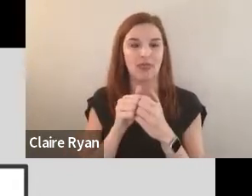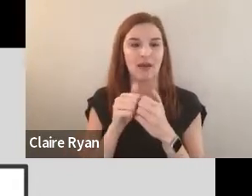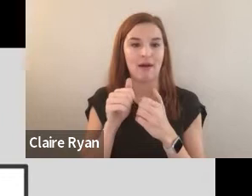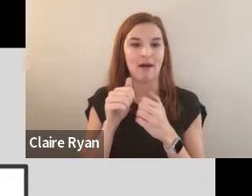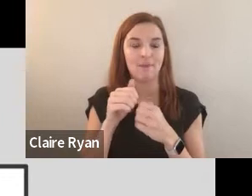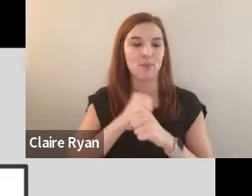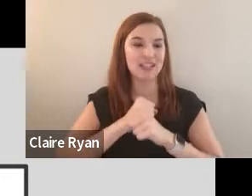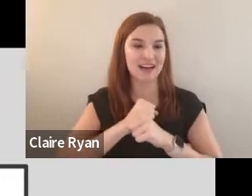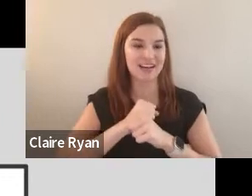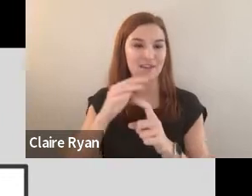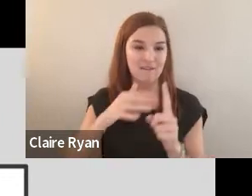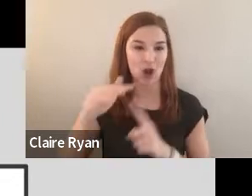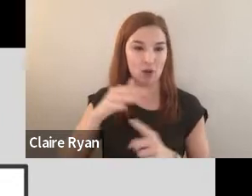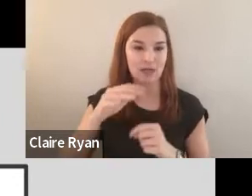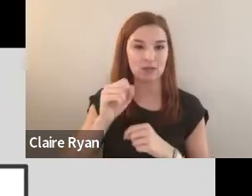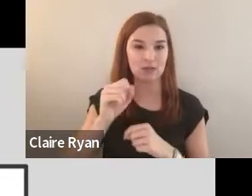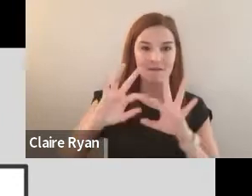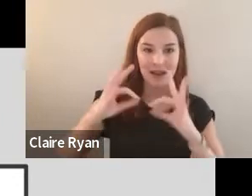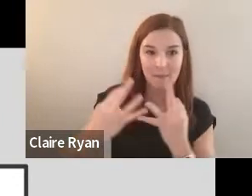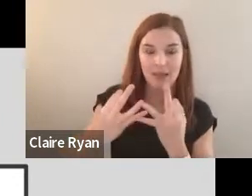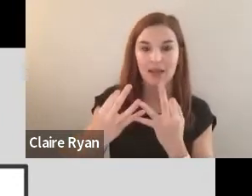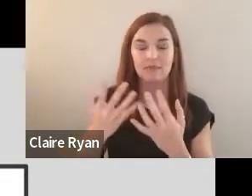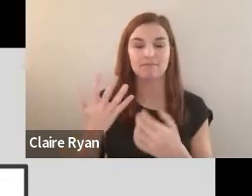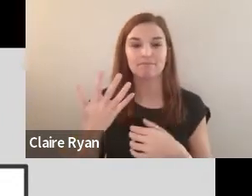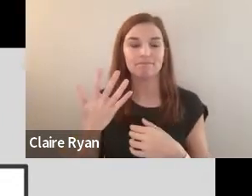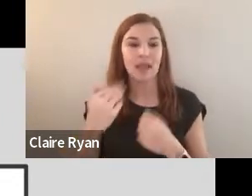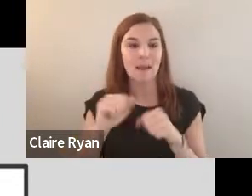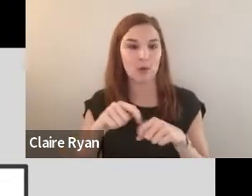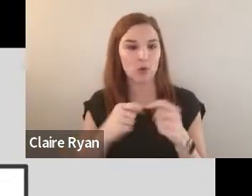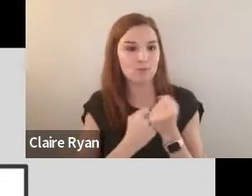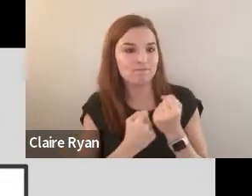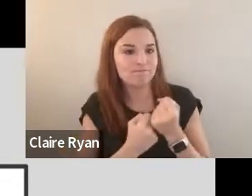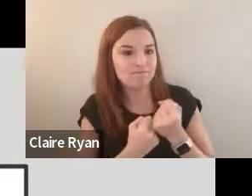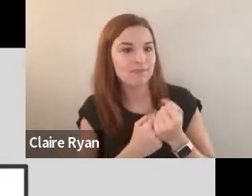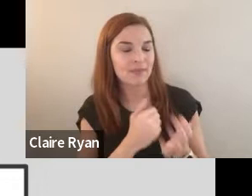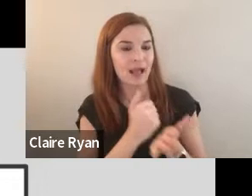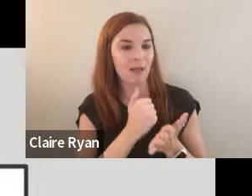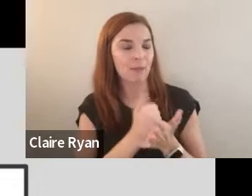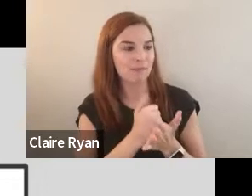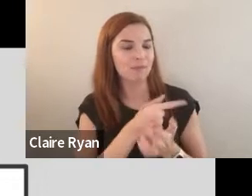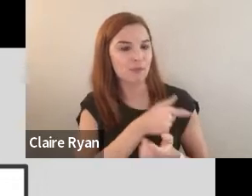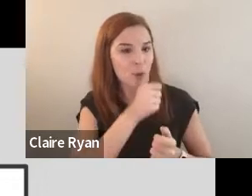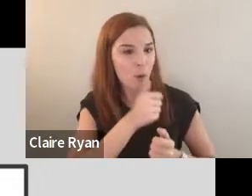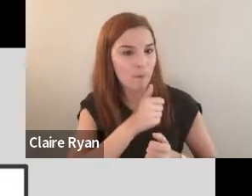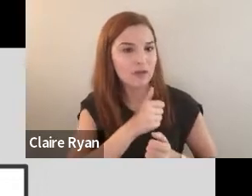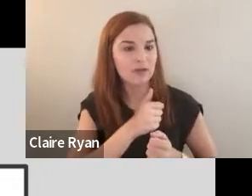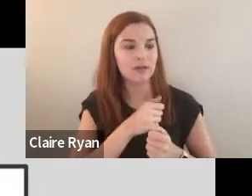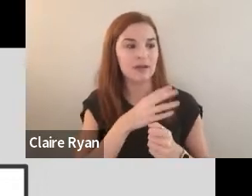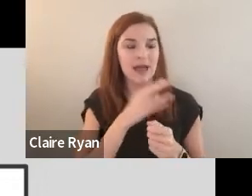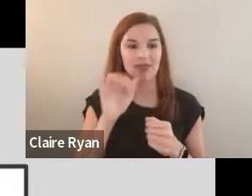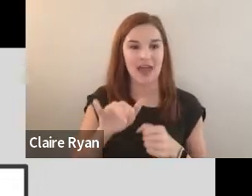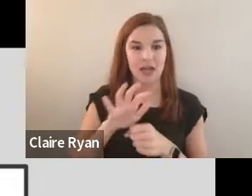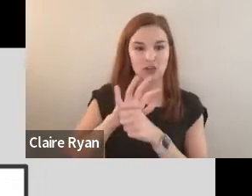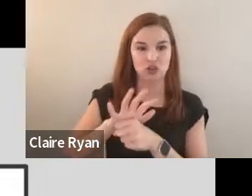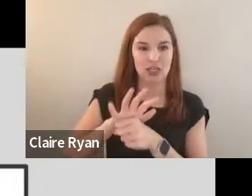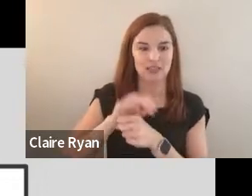serious, you could say. It's a temporary stress response, and it can happen in a protective environment. It's